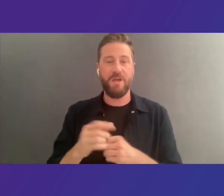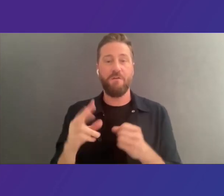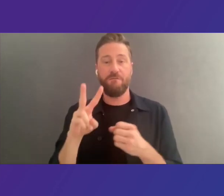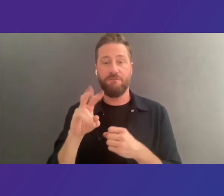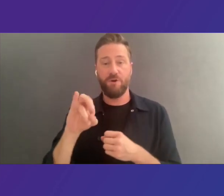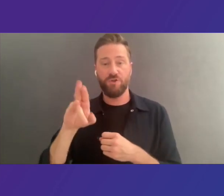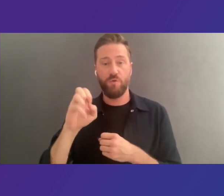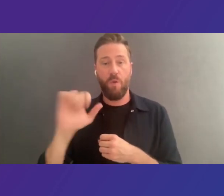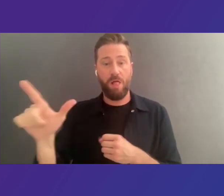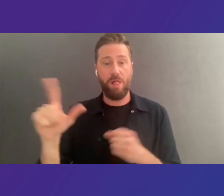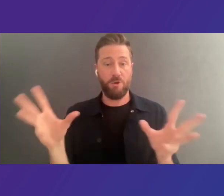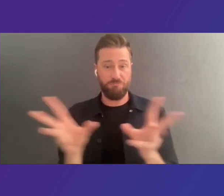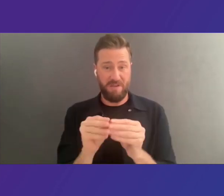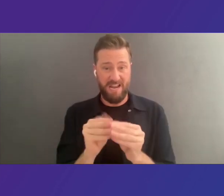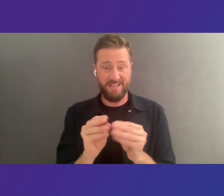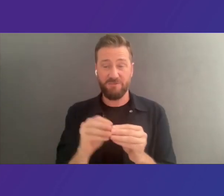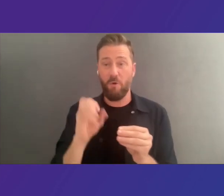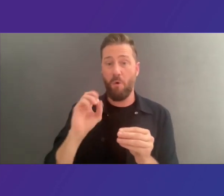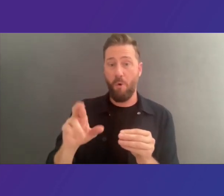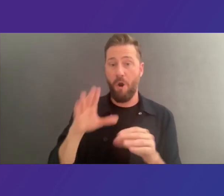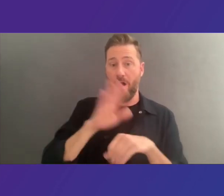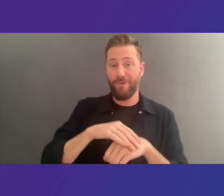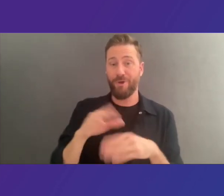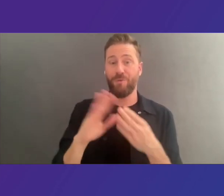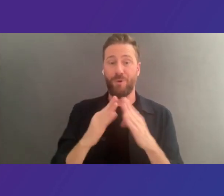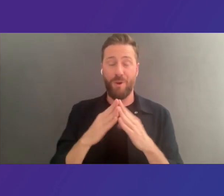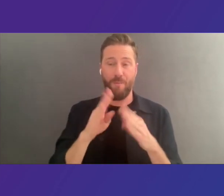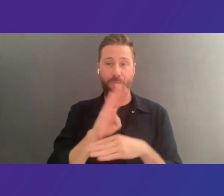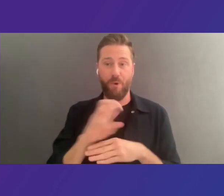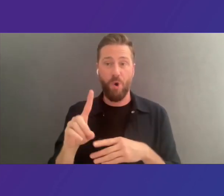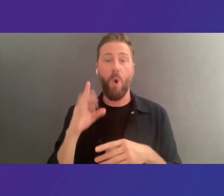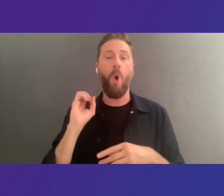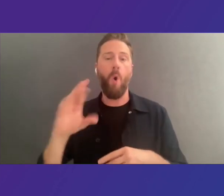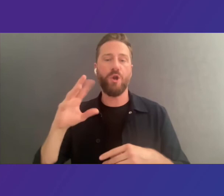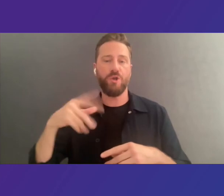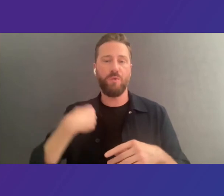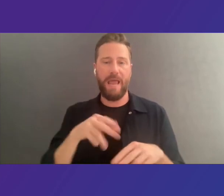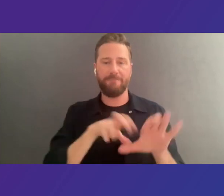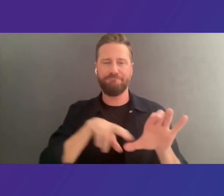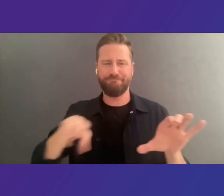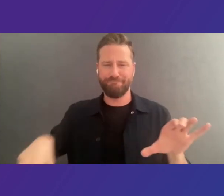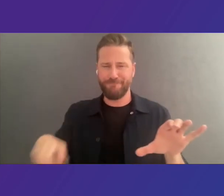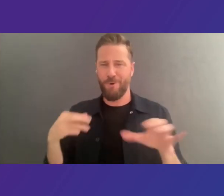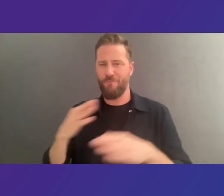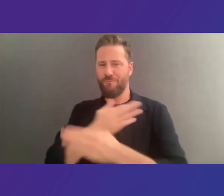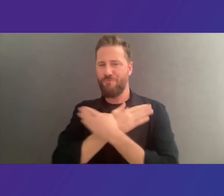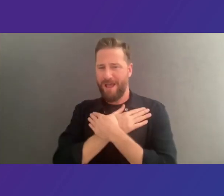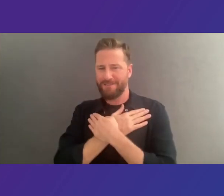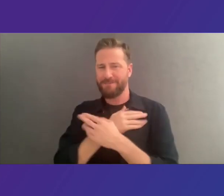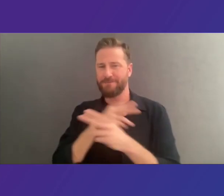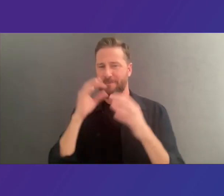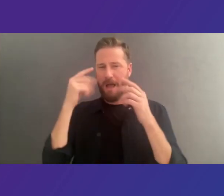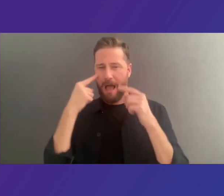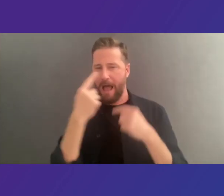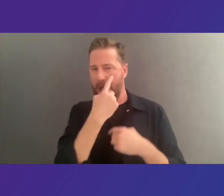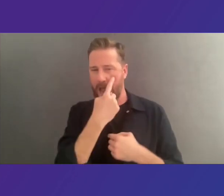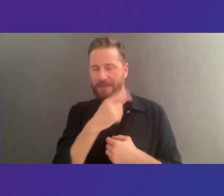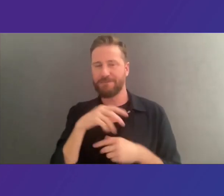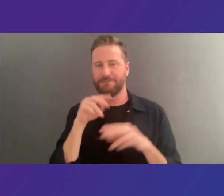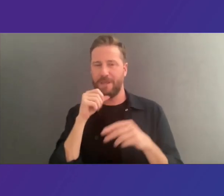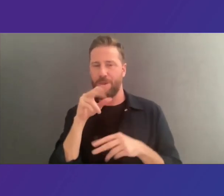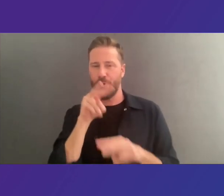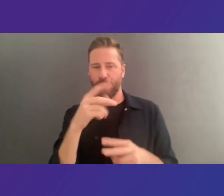board, or by taking some resting time away from your screen. Coming up next, we